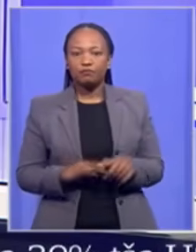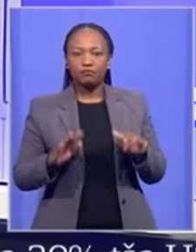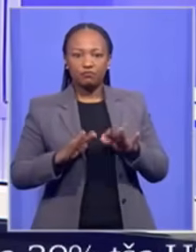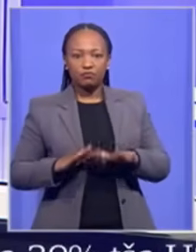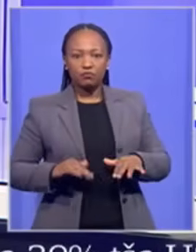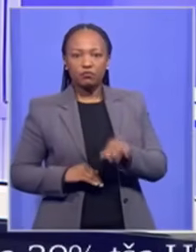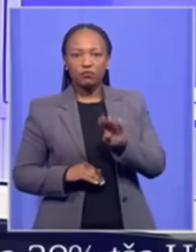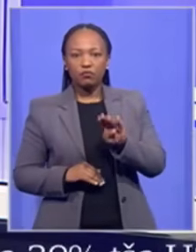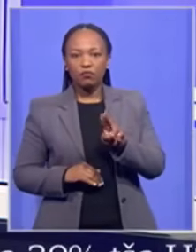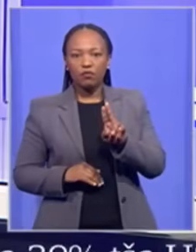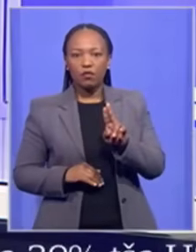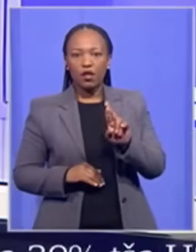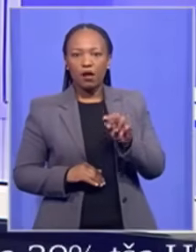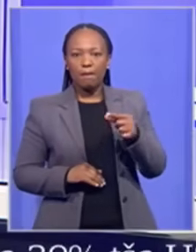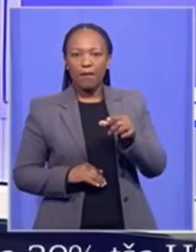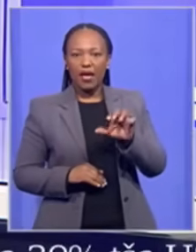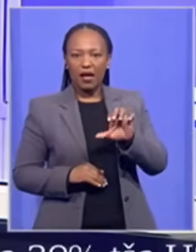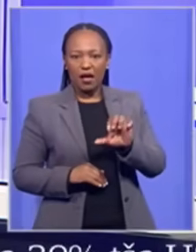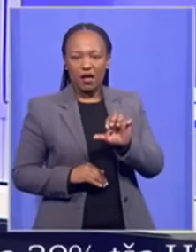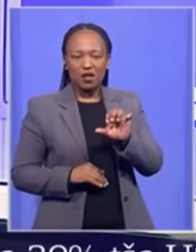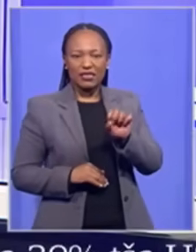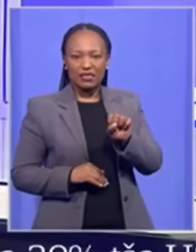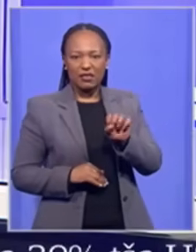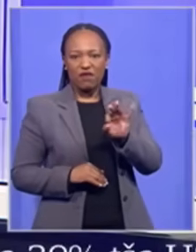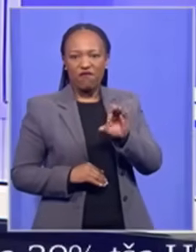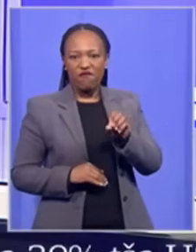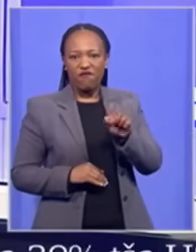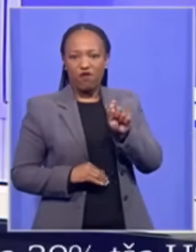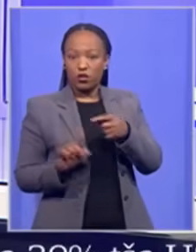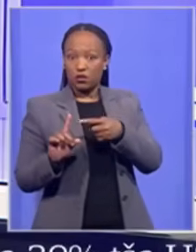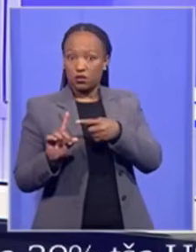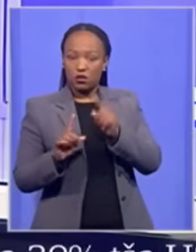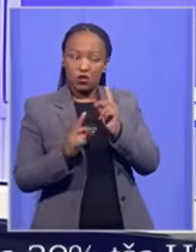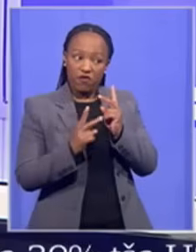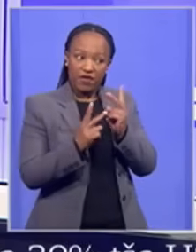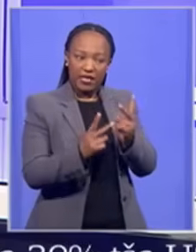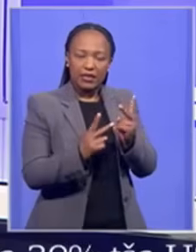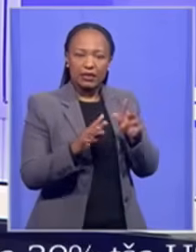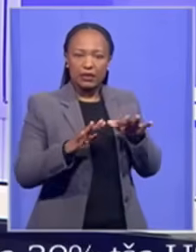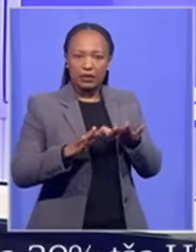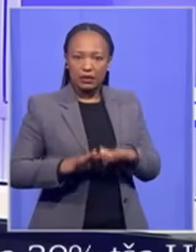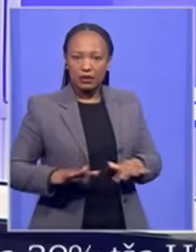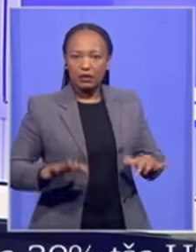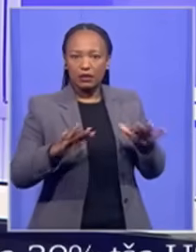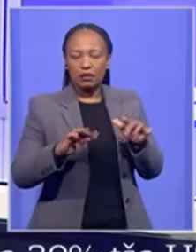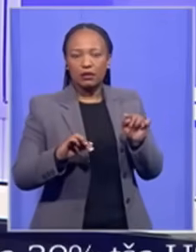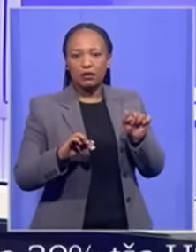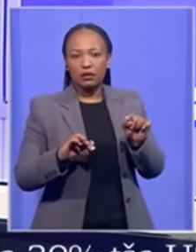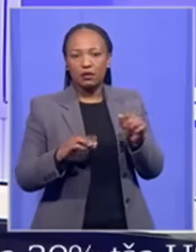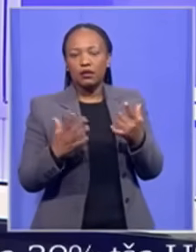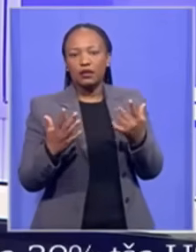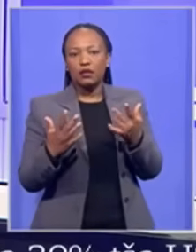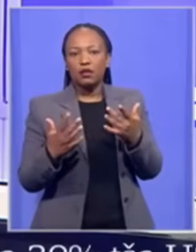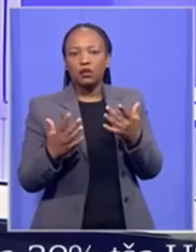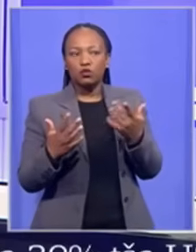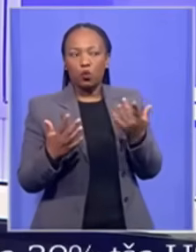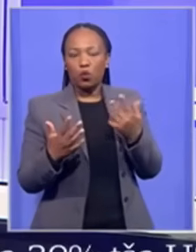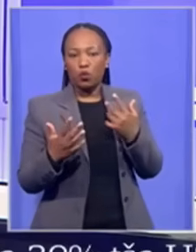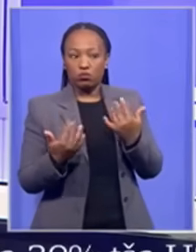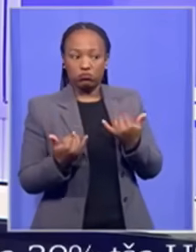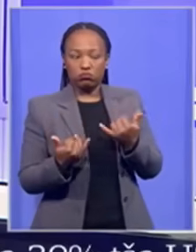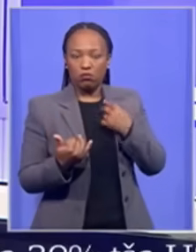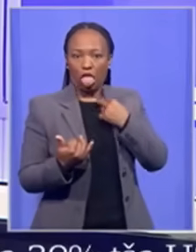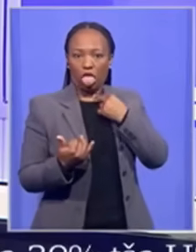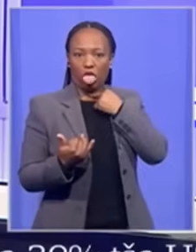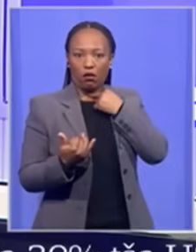re ka bodiša rena go ile go ba le dipelaelo mabapi le go itukišetša goba go romelwa ka ntle goba boleng